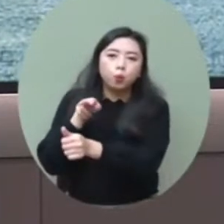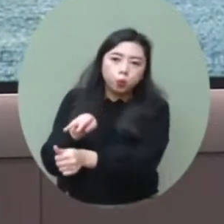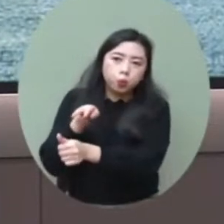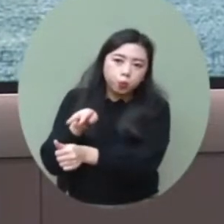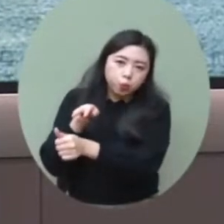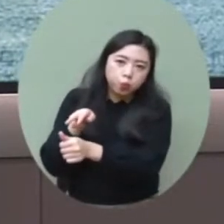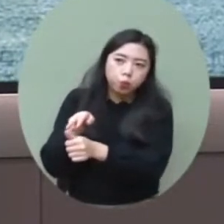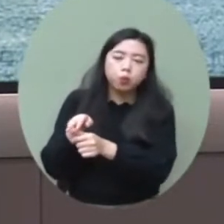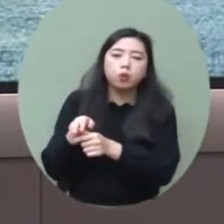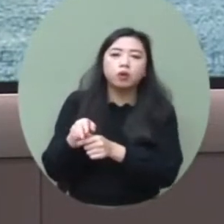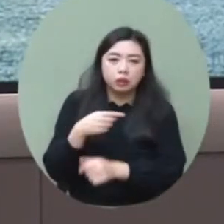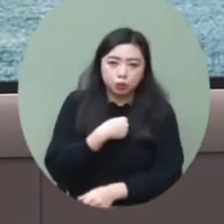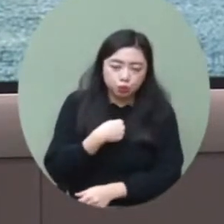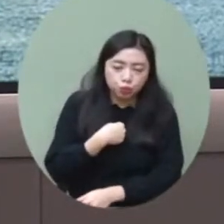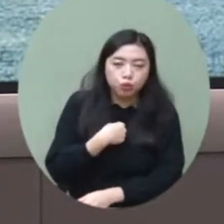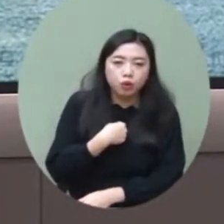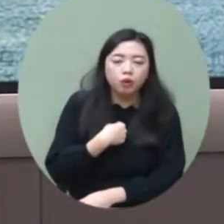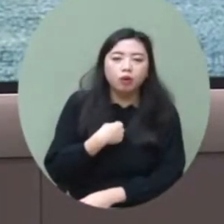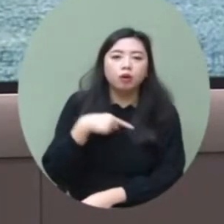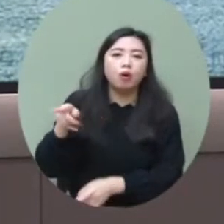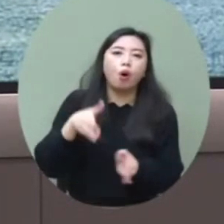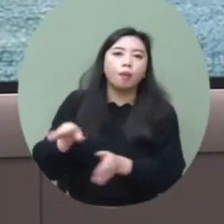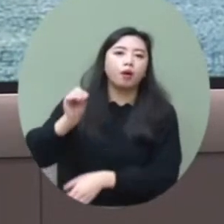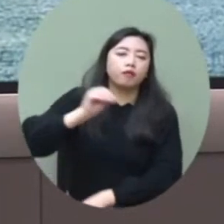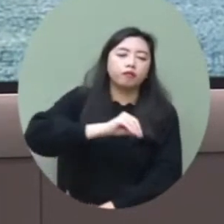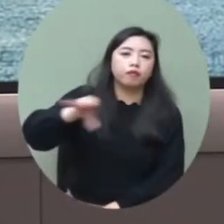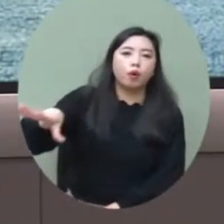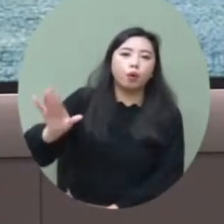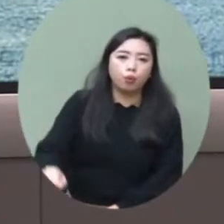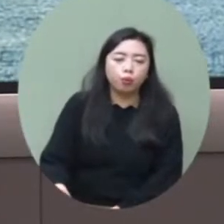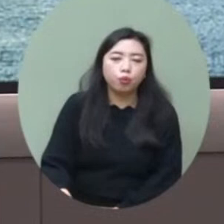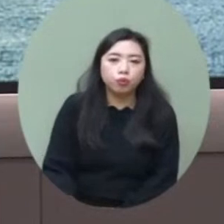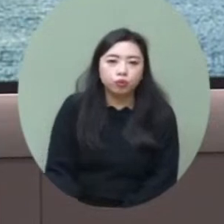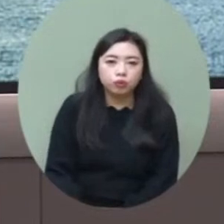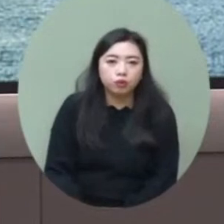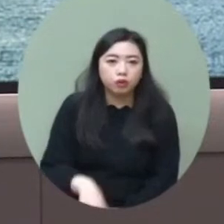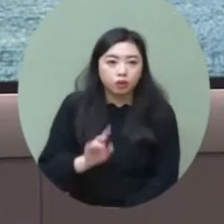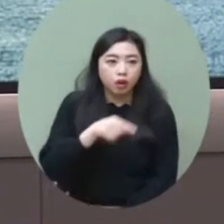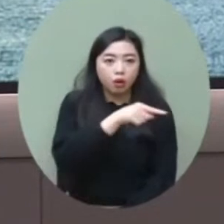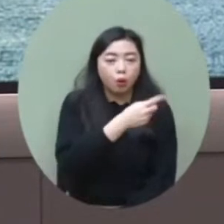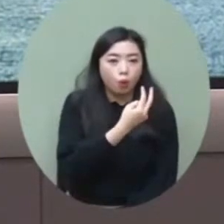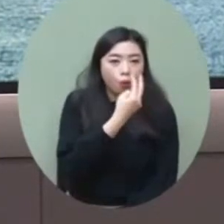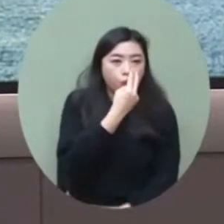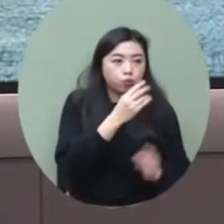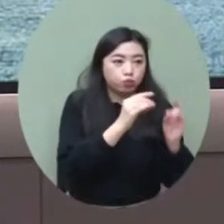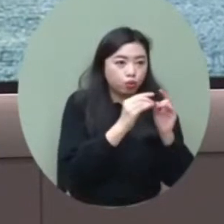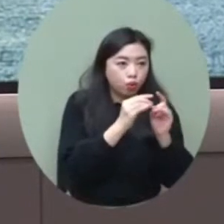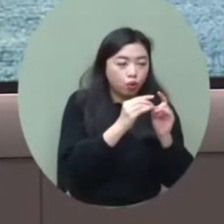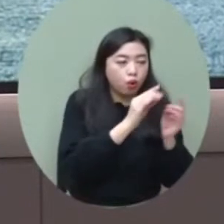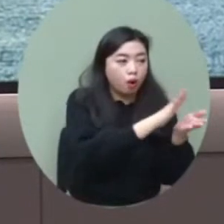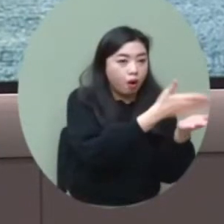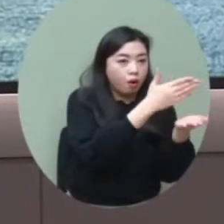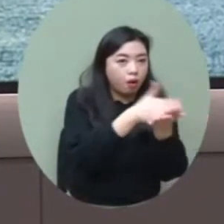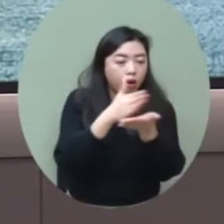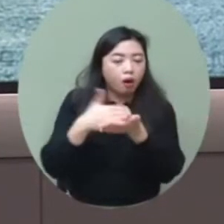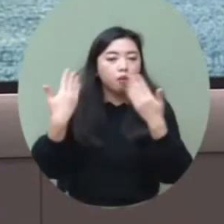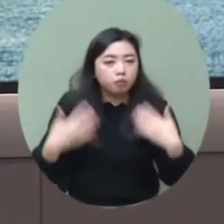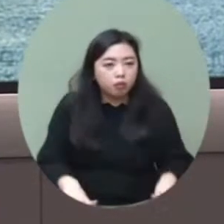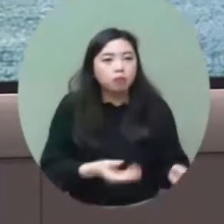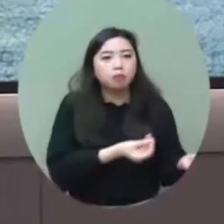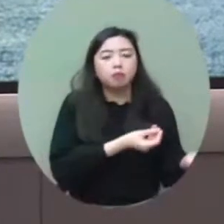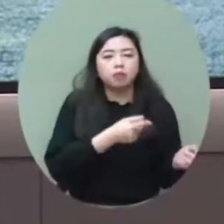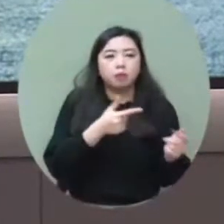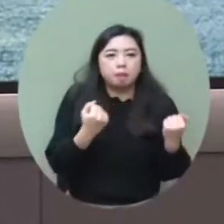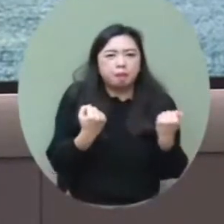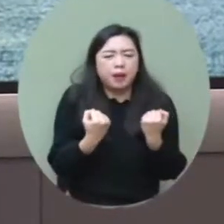social welfare department facility at Choi Wing Road received some of these